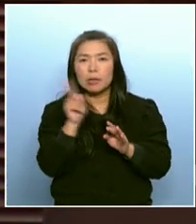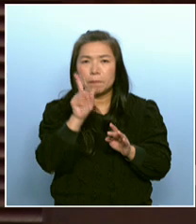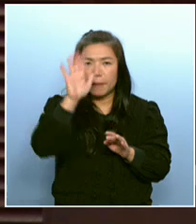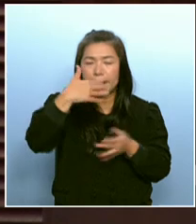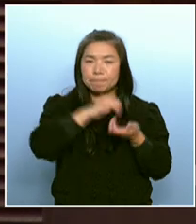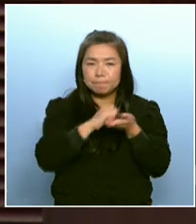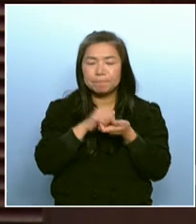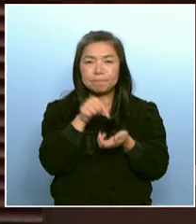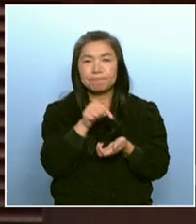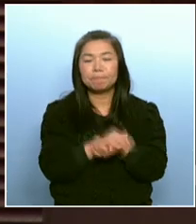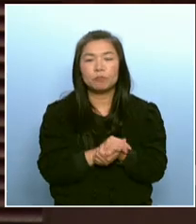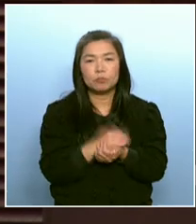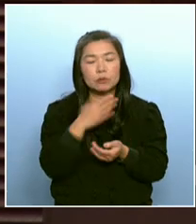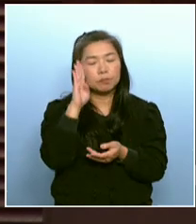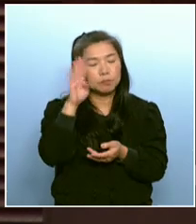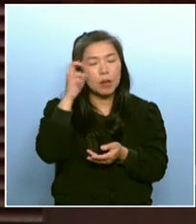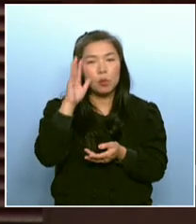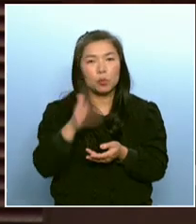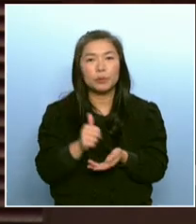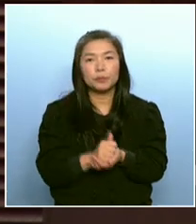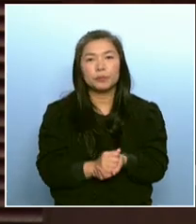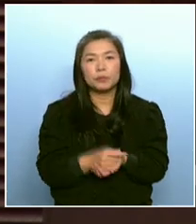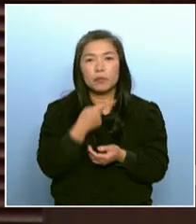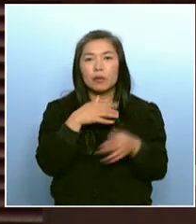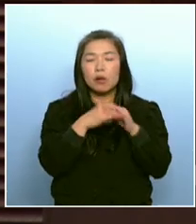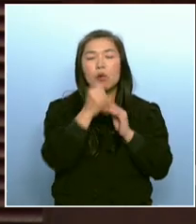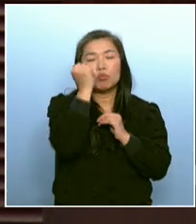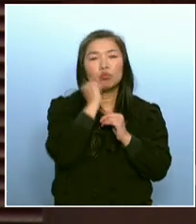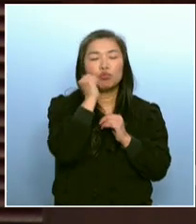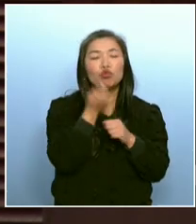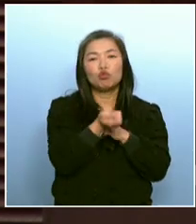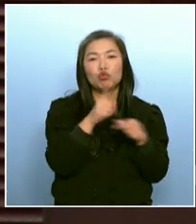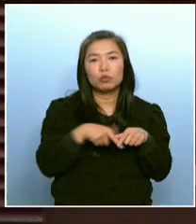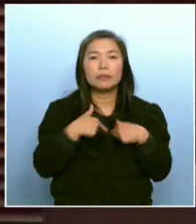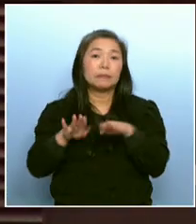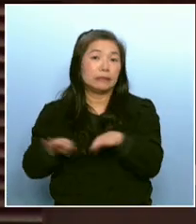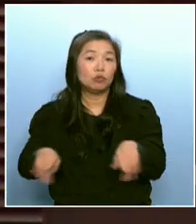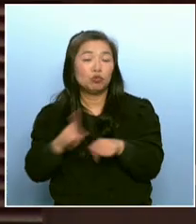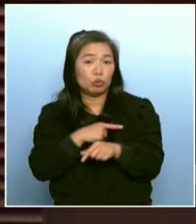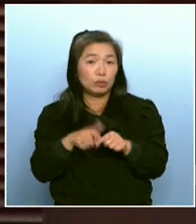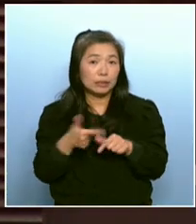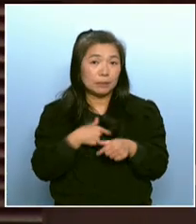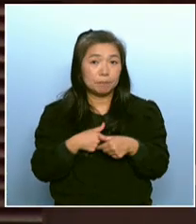We will think about how the facilities can complement each other in a better way.